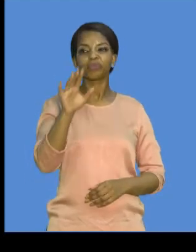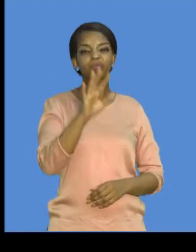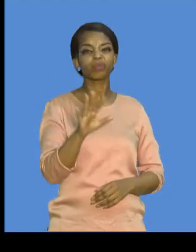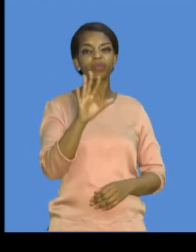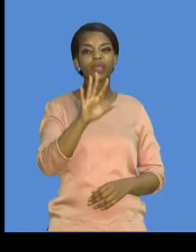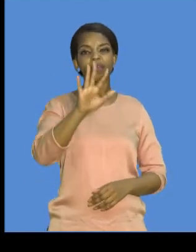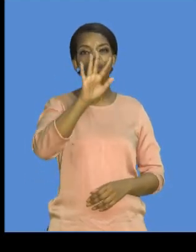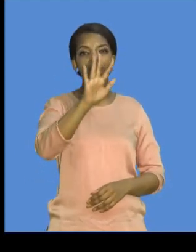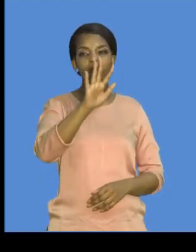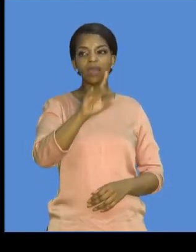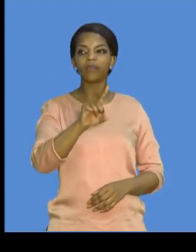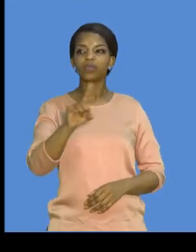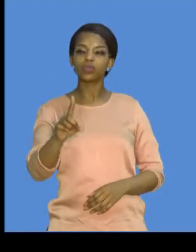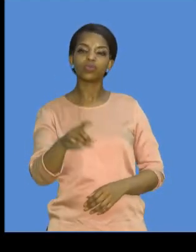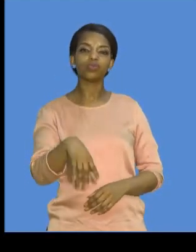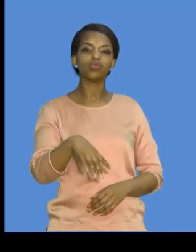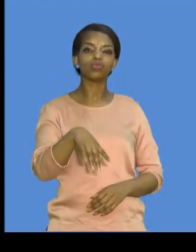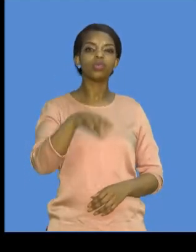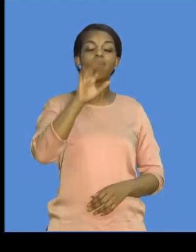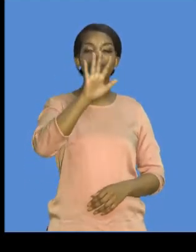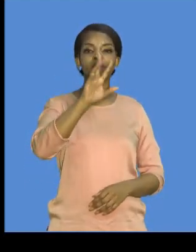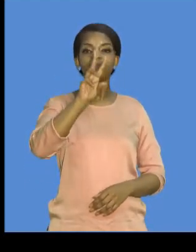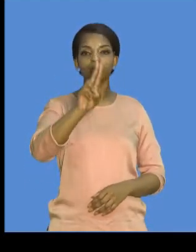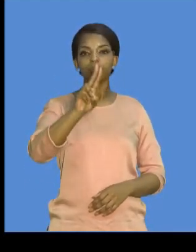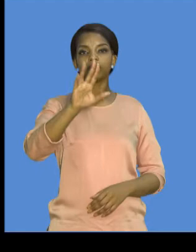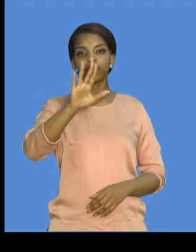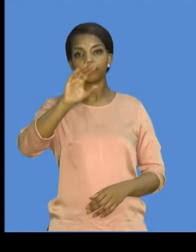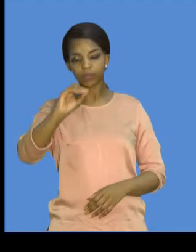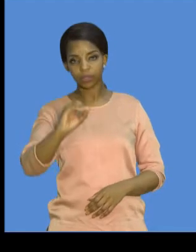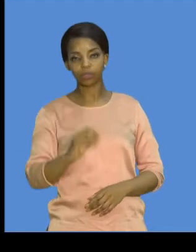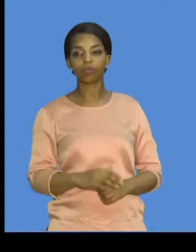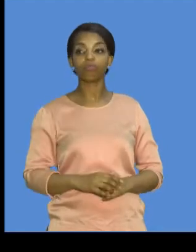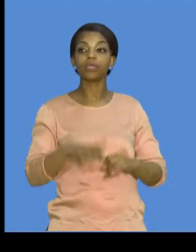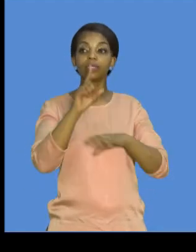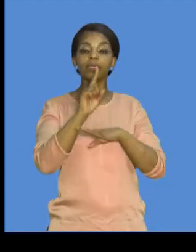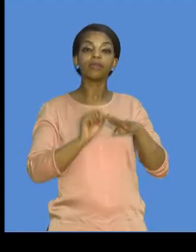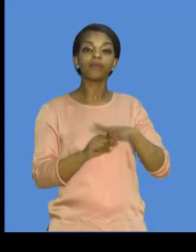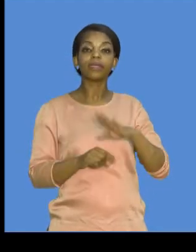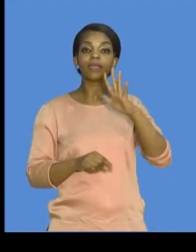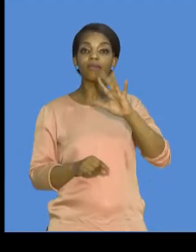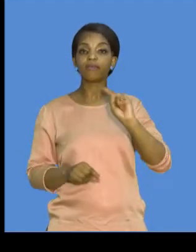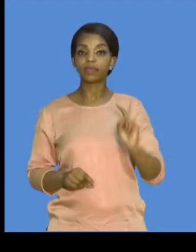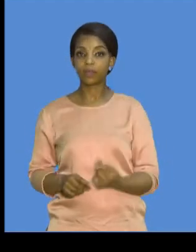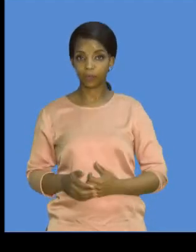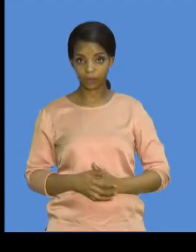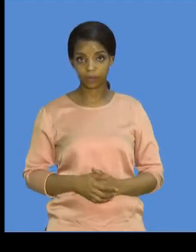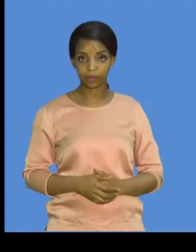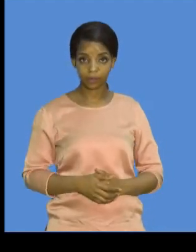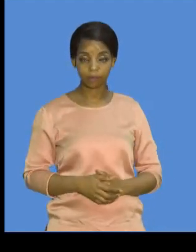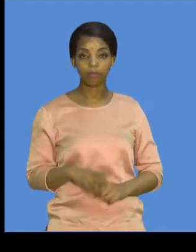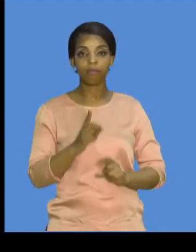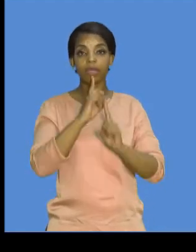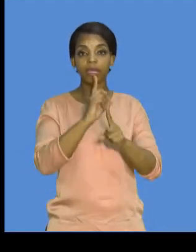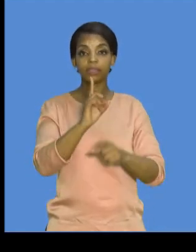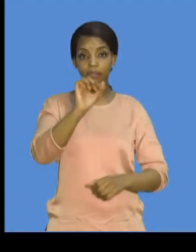5,250, and then you divide this by the 5,000 there. The answer you get here must roughly be the same as the answer